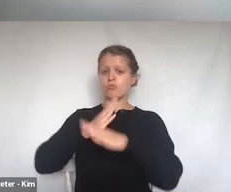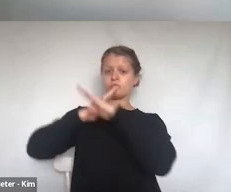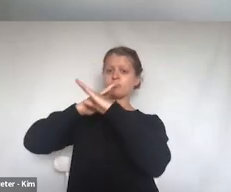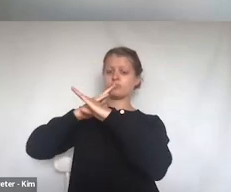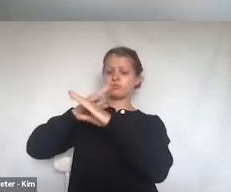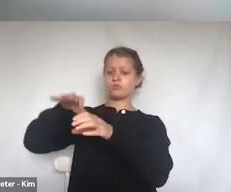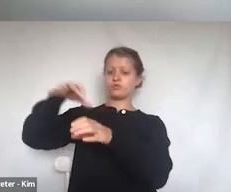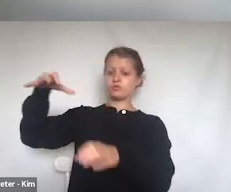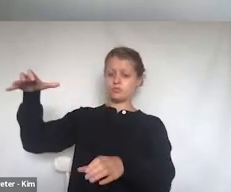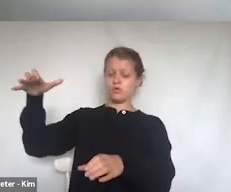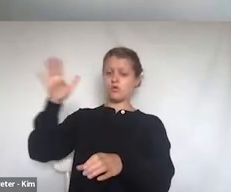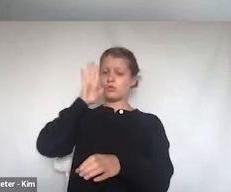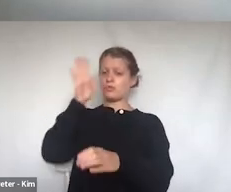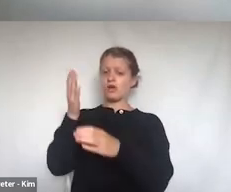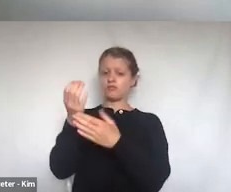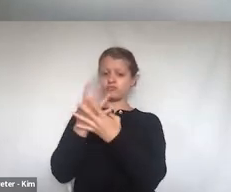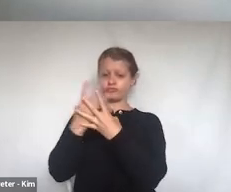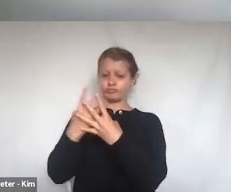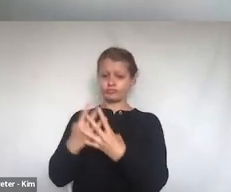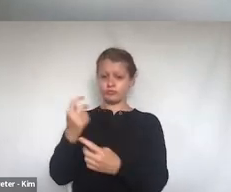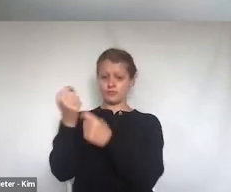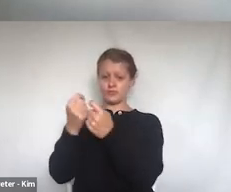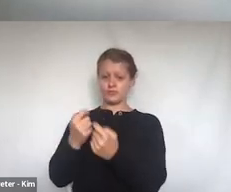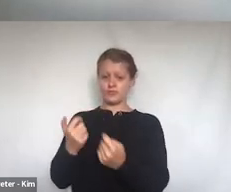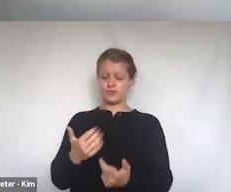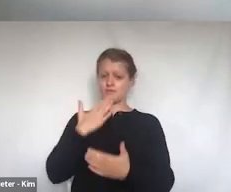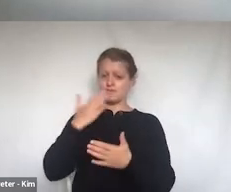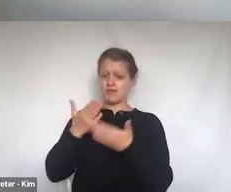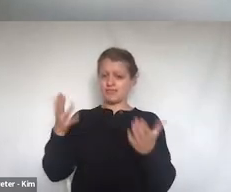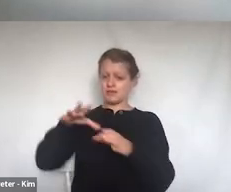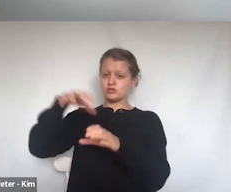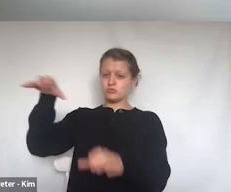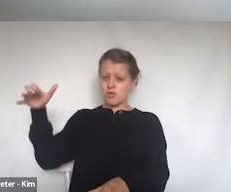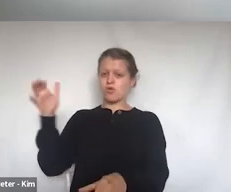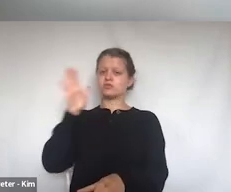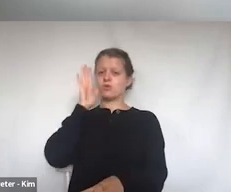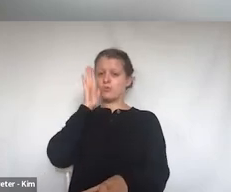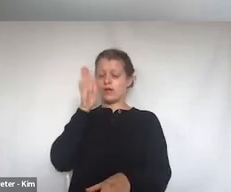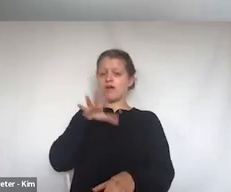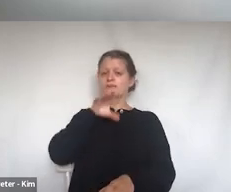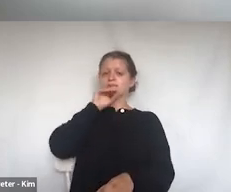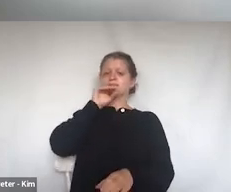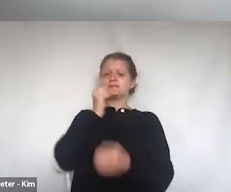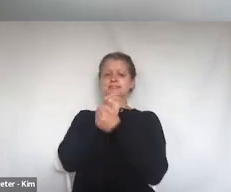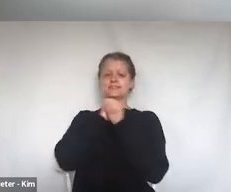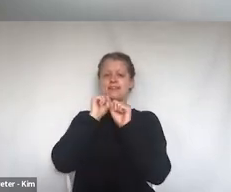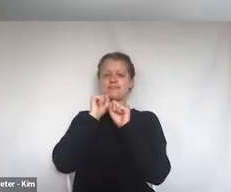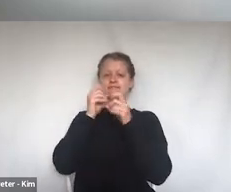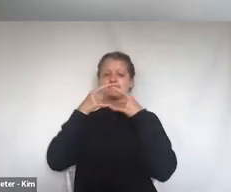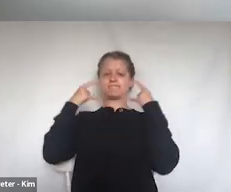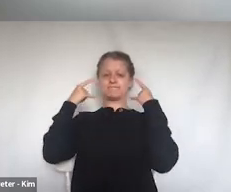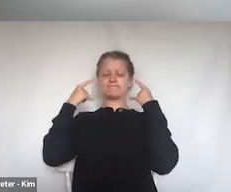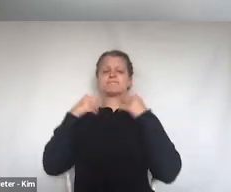at removing the harmful fine particulate matter from the air that we inhale during a wildfire event.